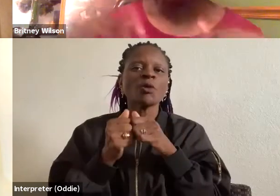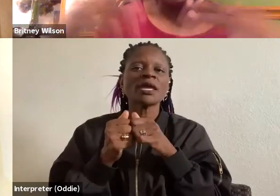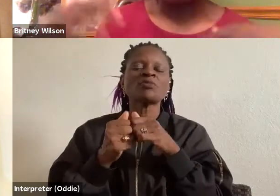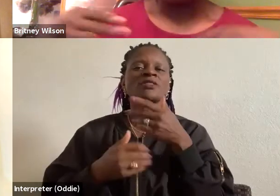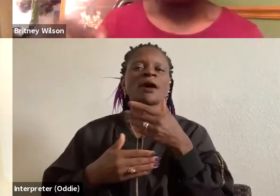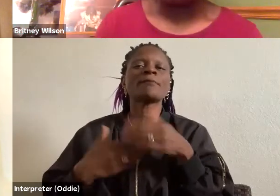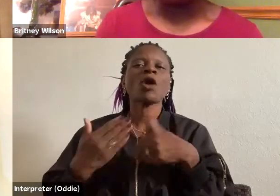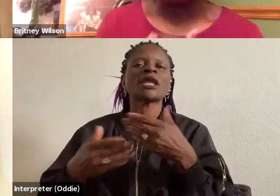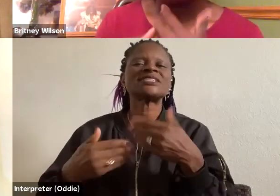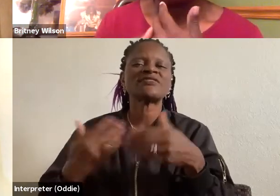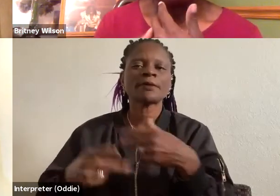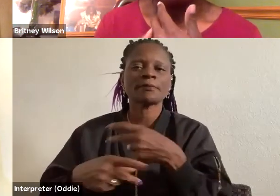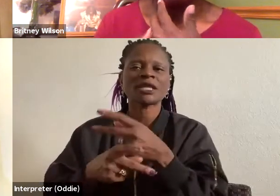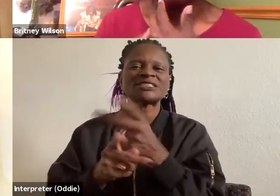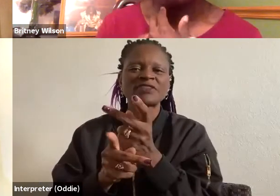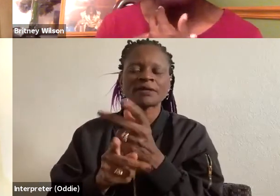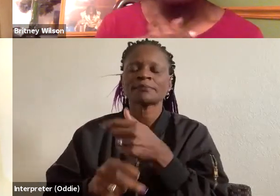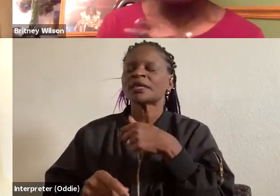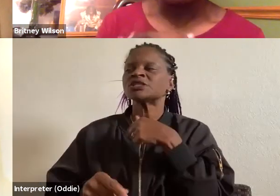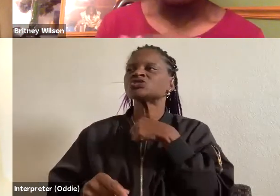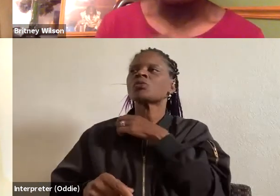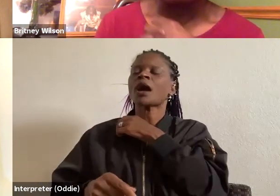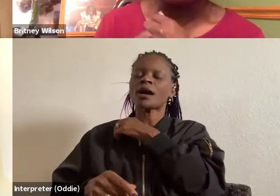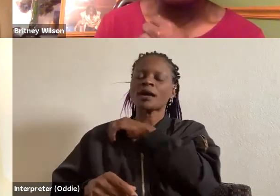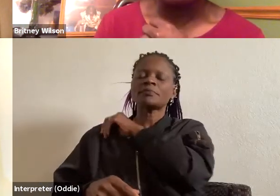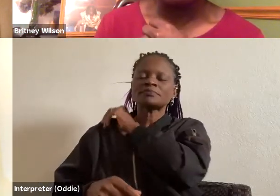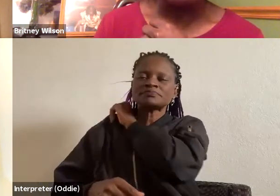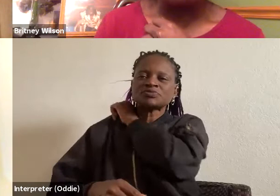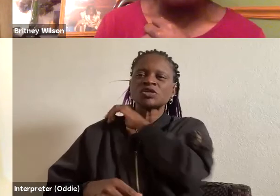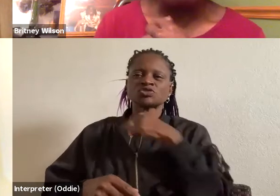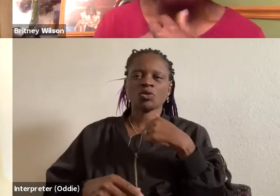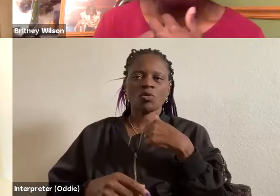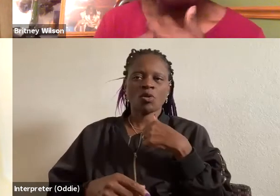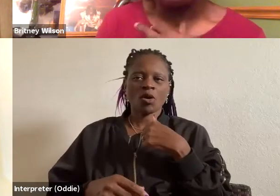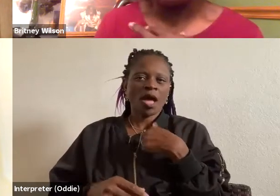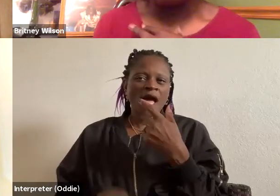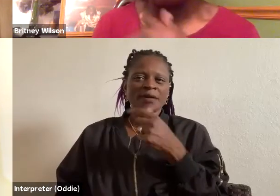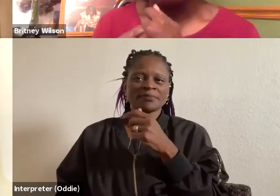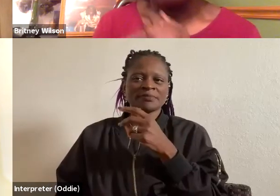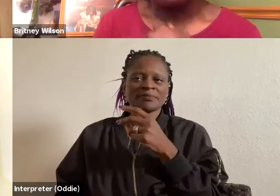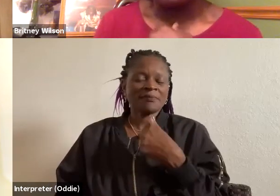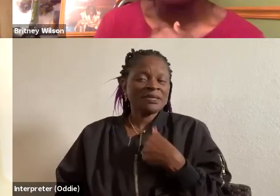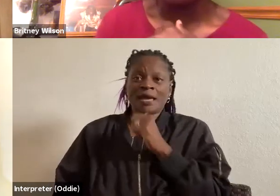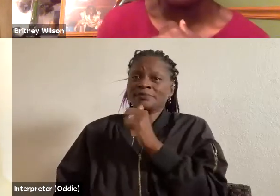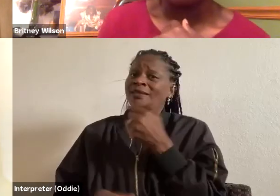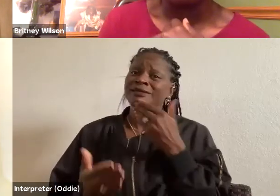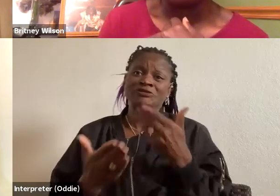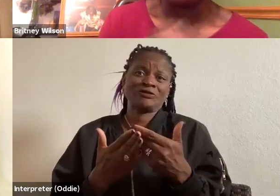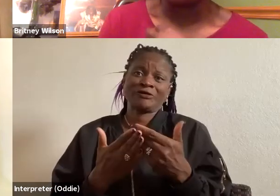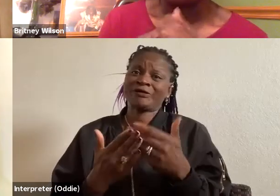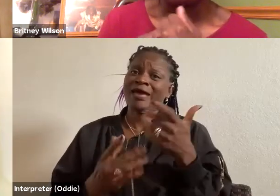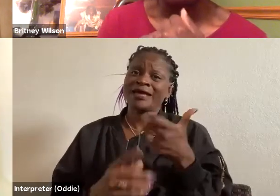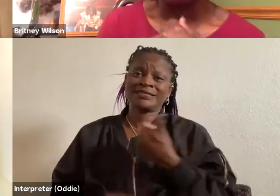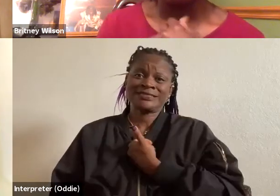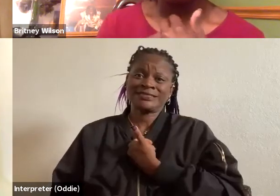I'm actively trying to unlearn that. And I say that to say, I'm not very good at self-care. And I know that I need